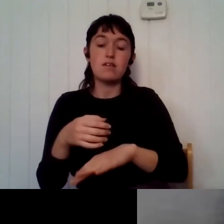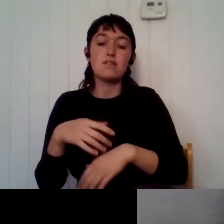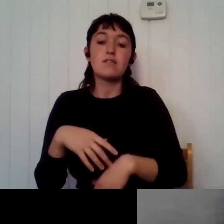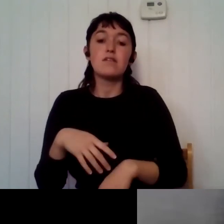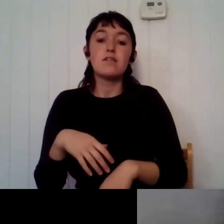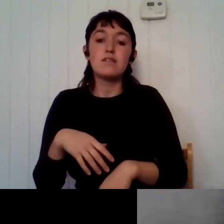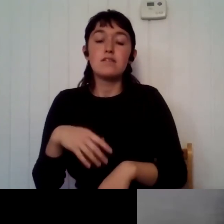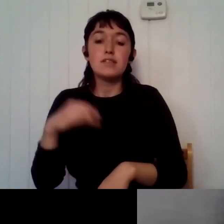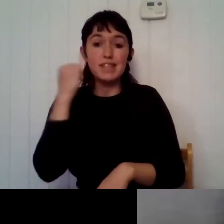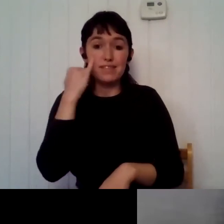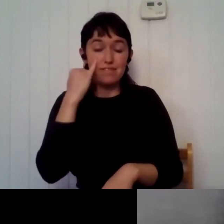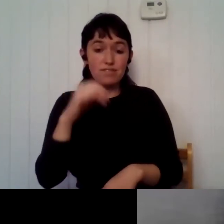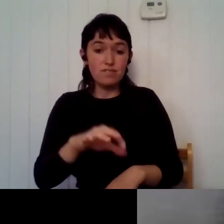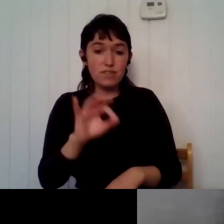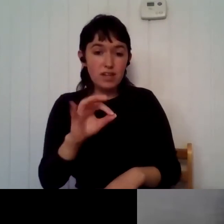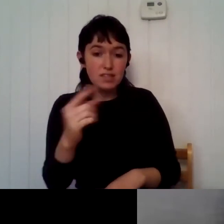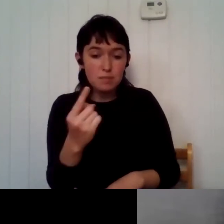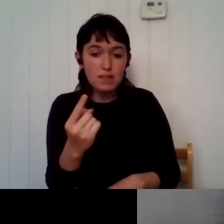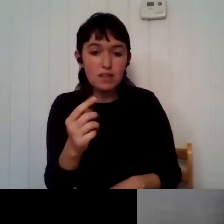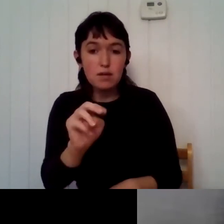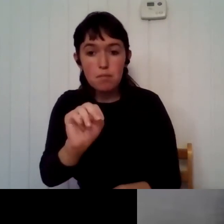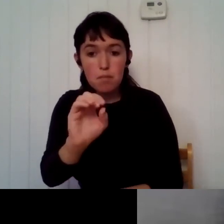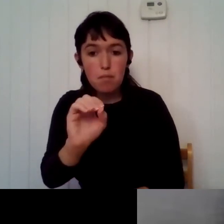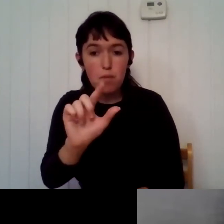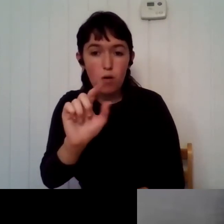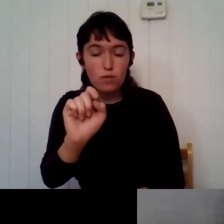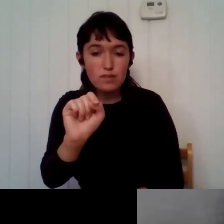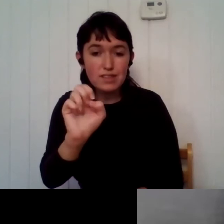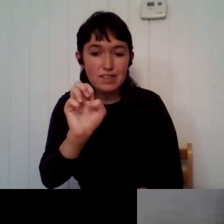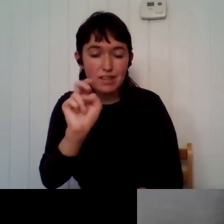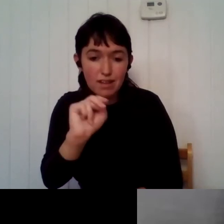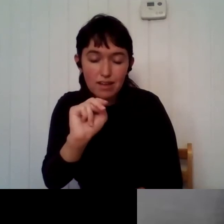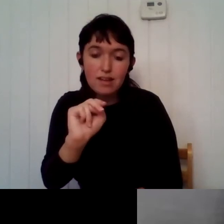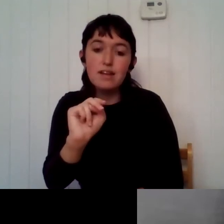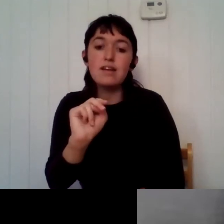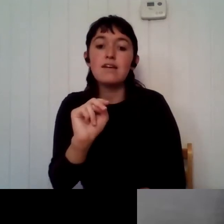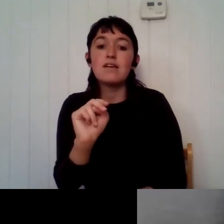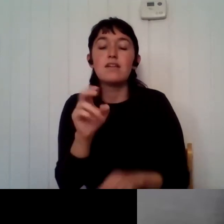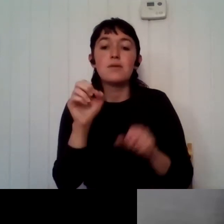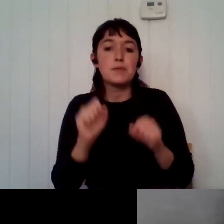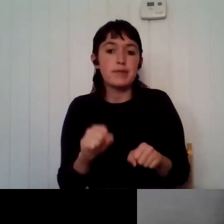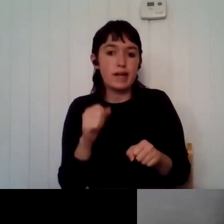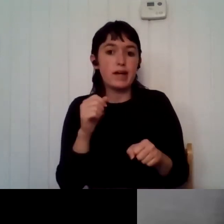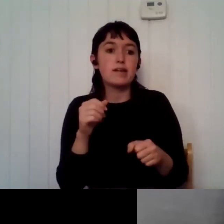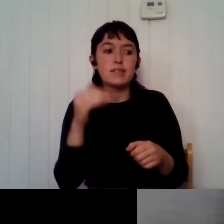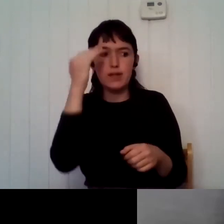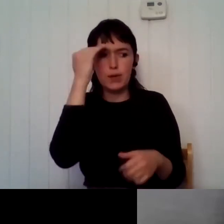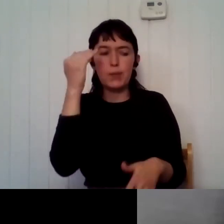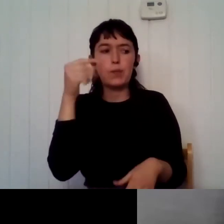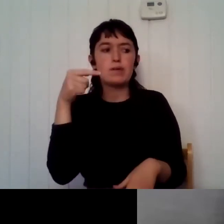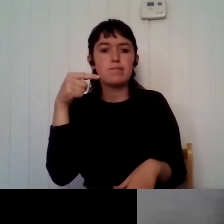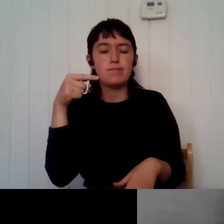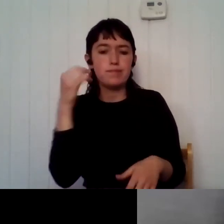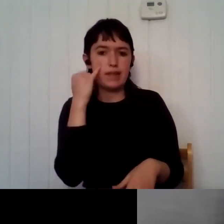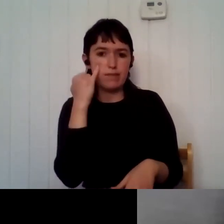there's something that is molten, they travel a little bit slower. So we can know in that sense if there's magma below that